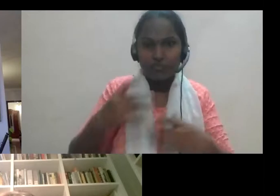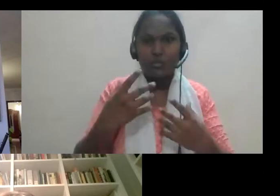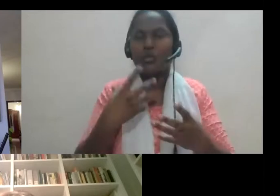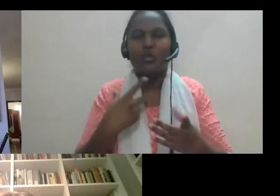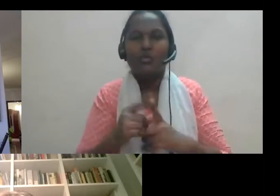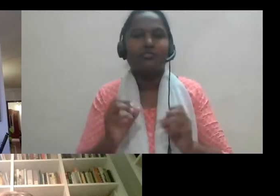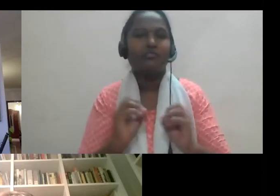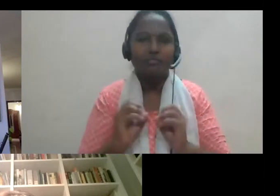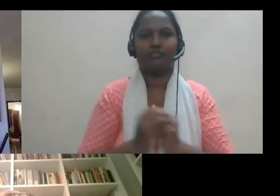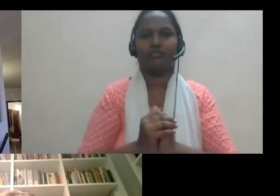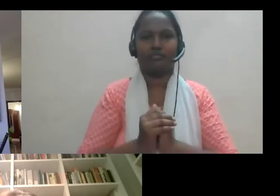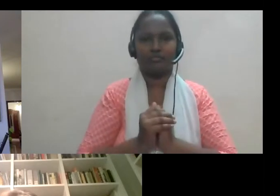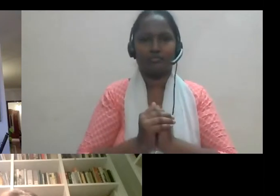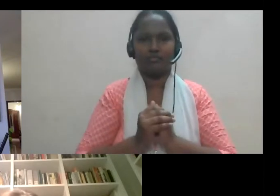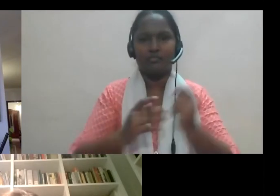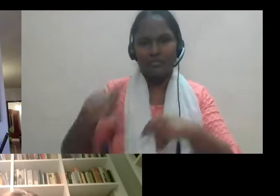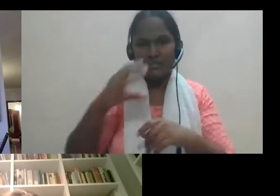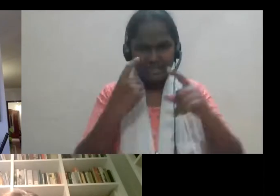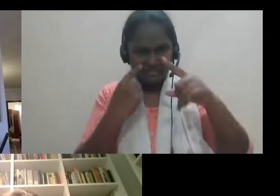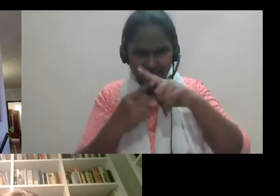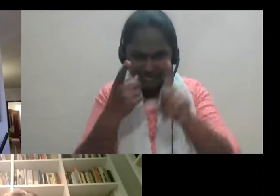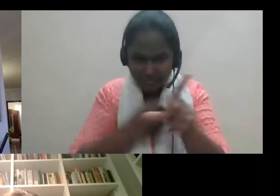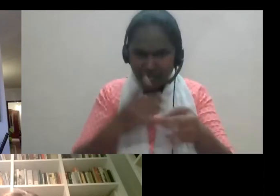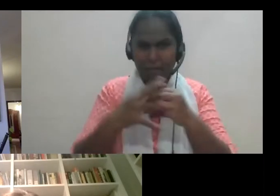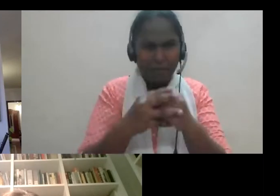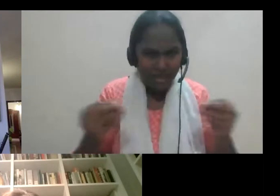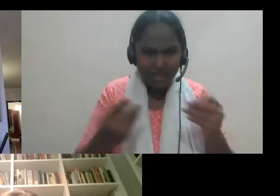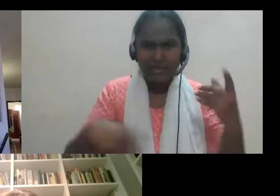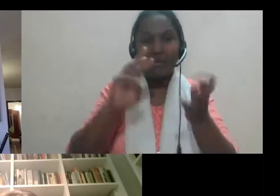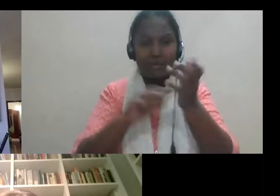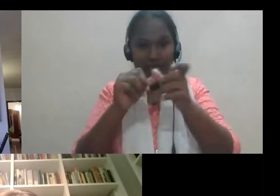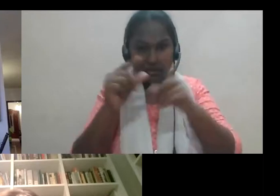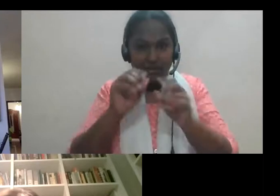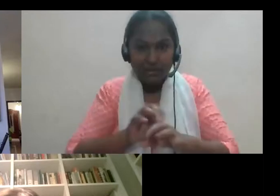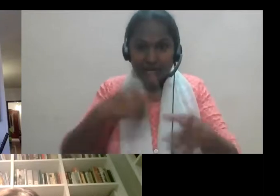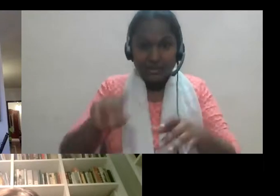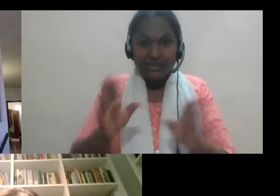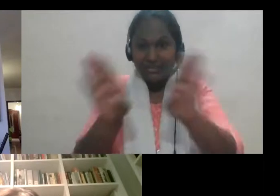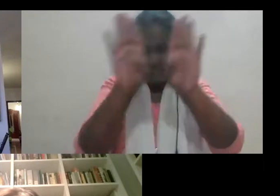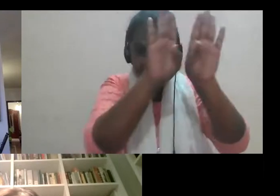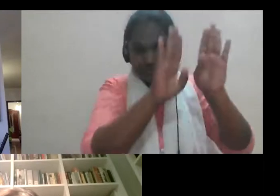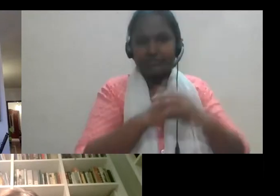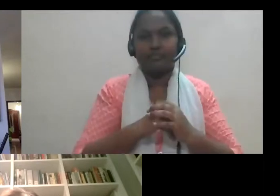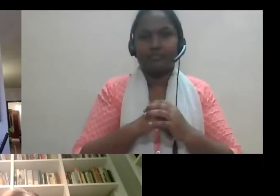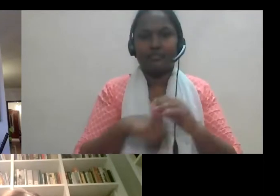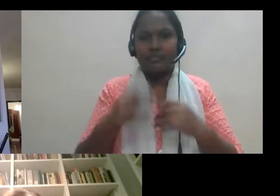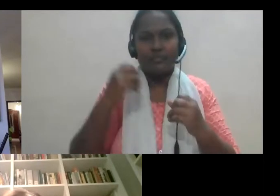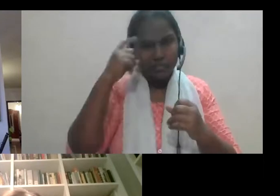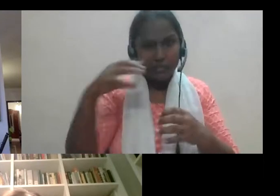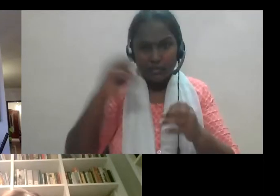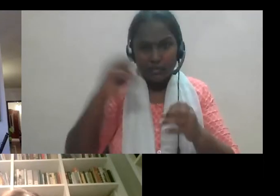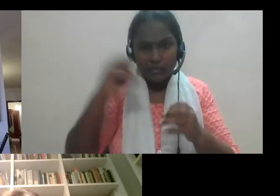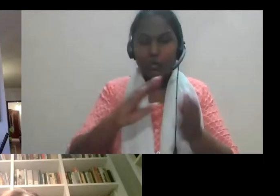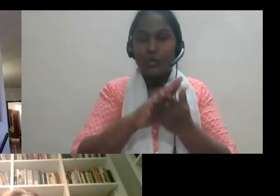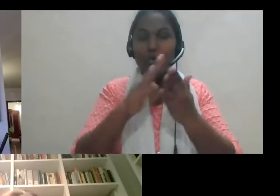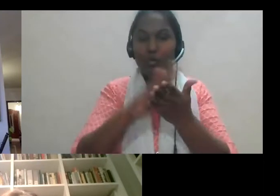it. The city of Bengaluru, where MAP is located, is currently under lockdown. And Argentina, the home country of